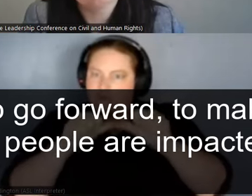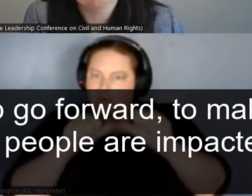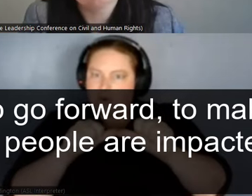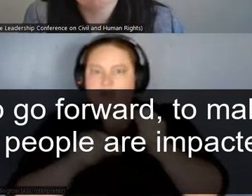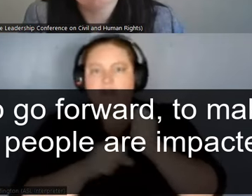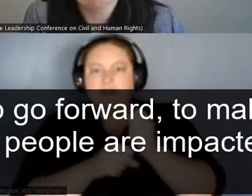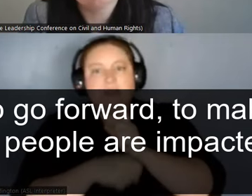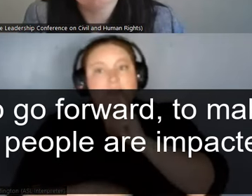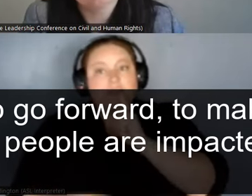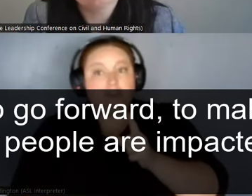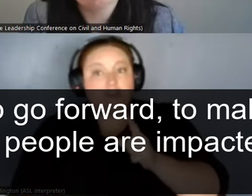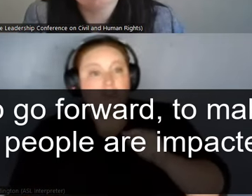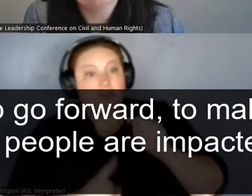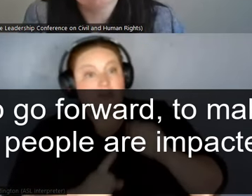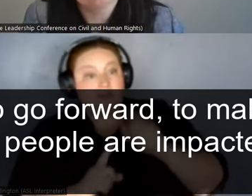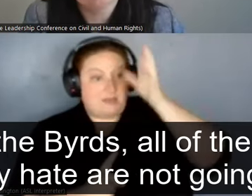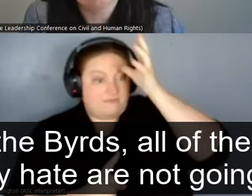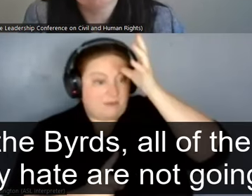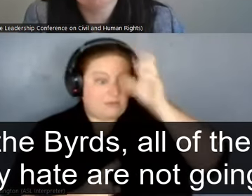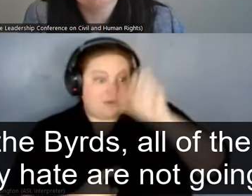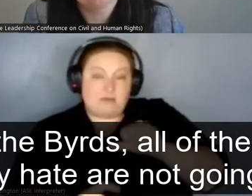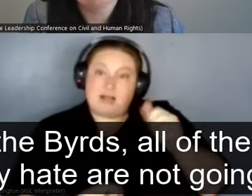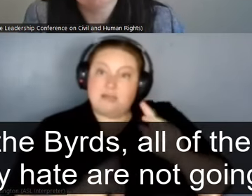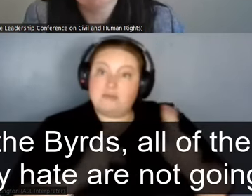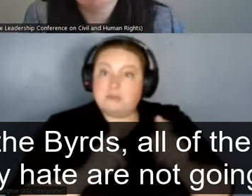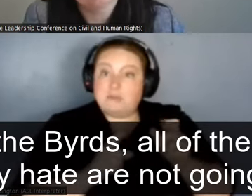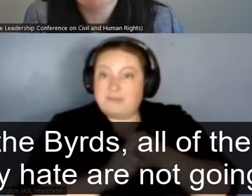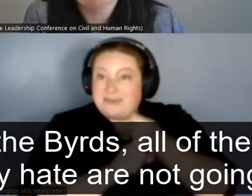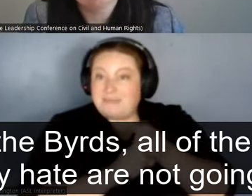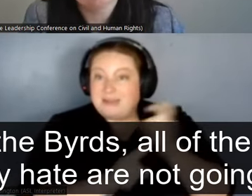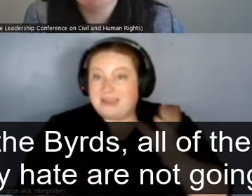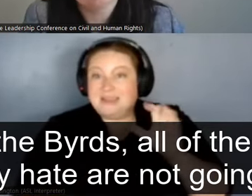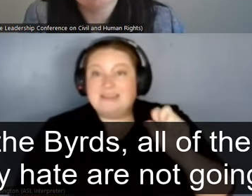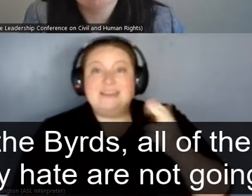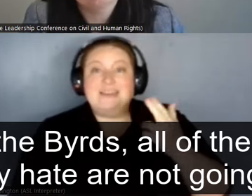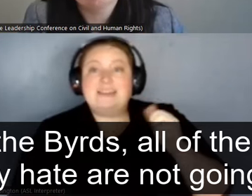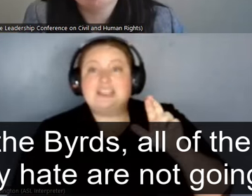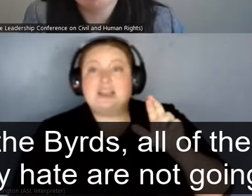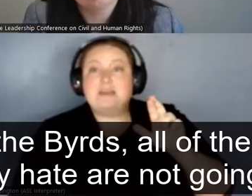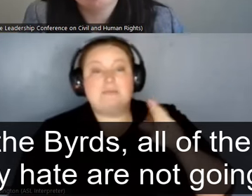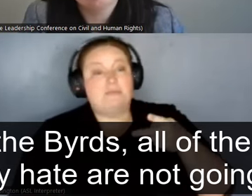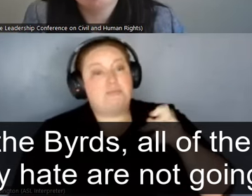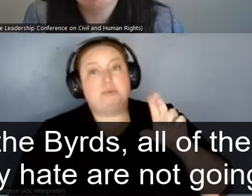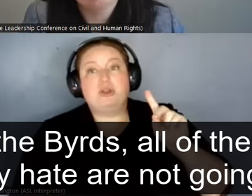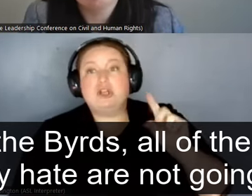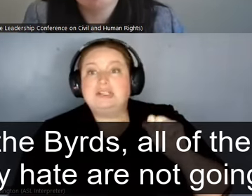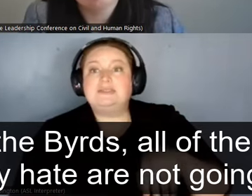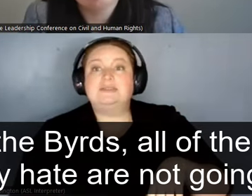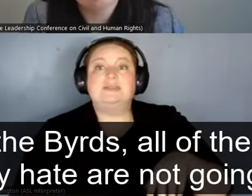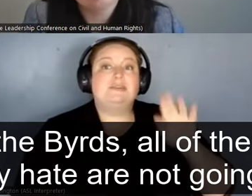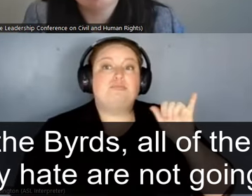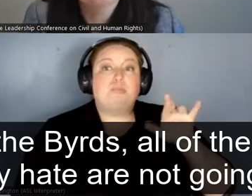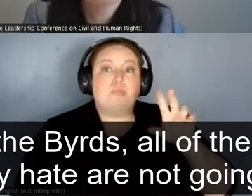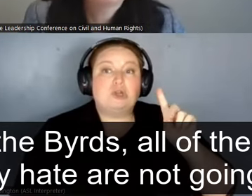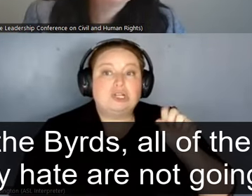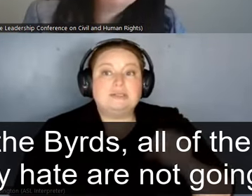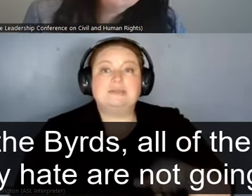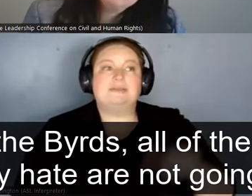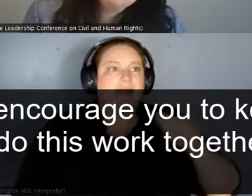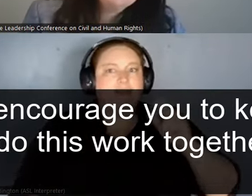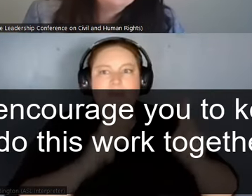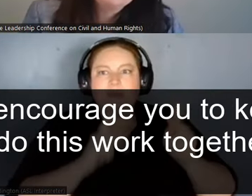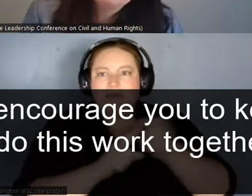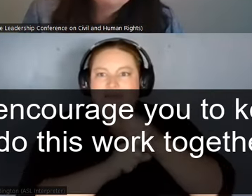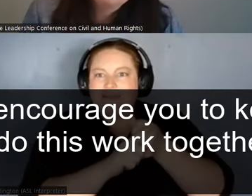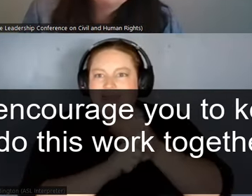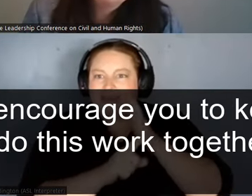people who are impacted by hate, the Shepherds, the Byrds, all of the families that are impacted by hate, are not going to lose